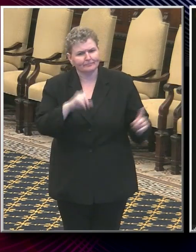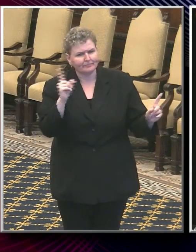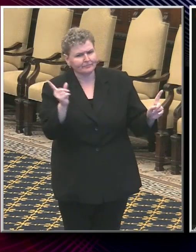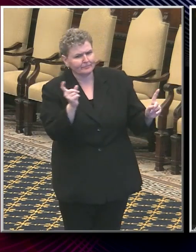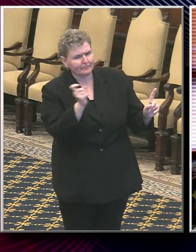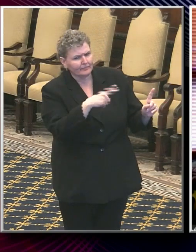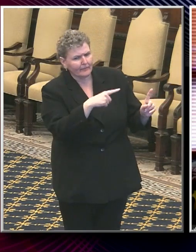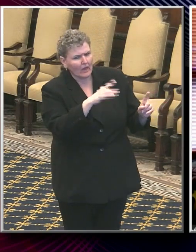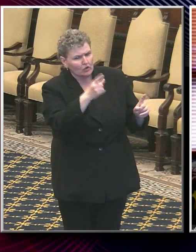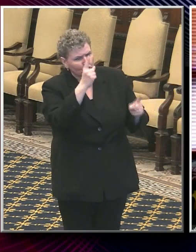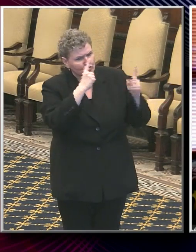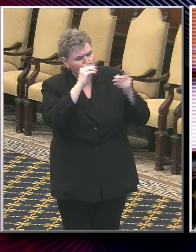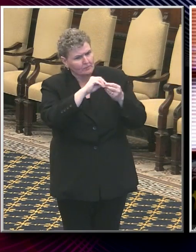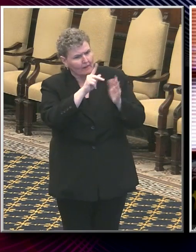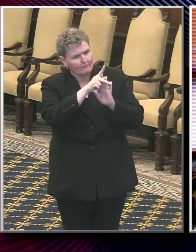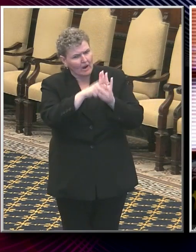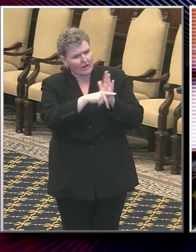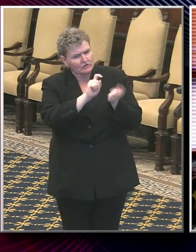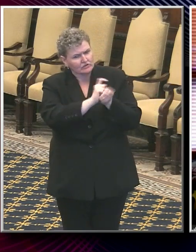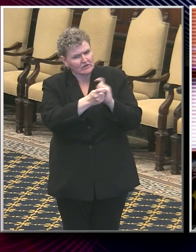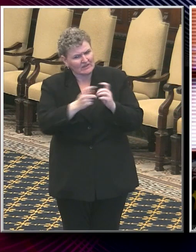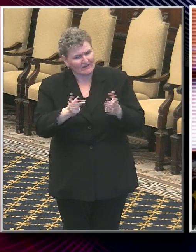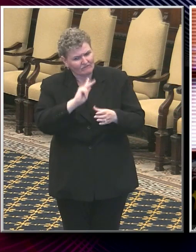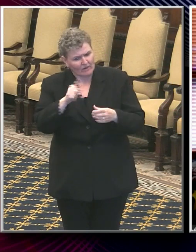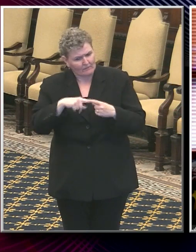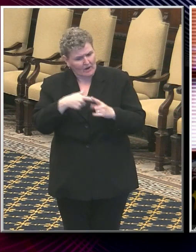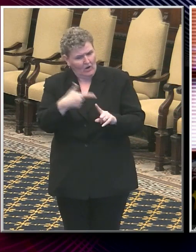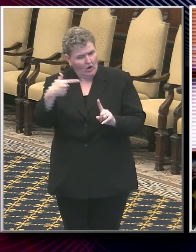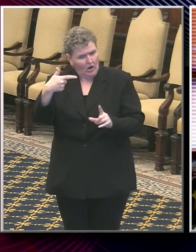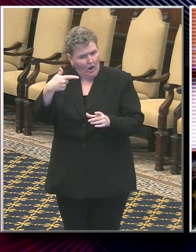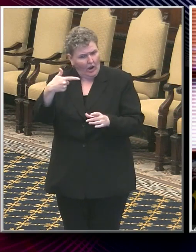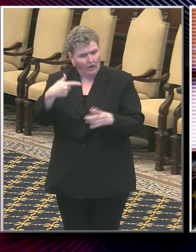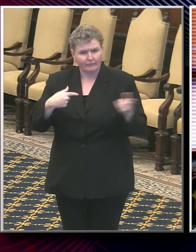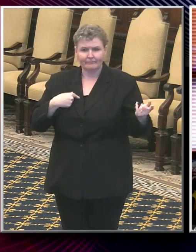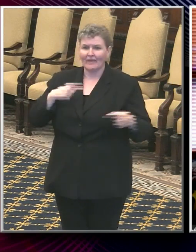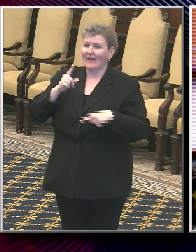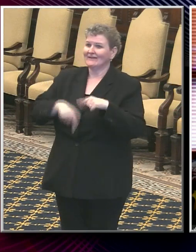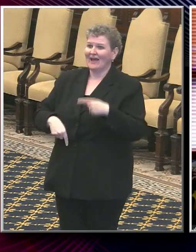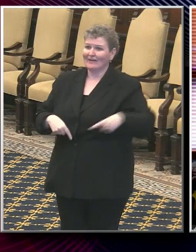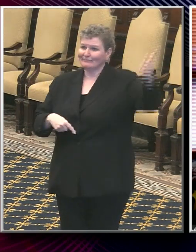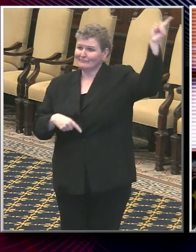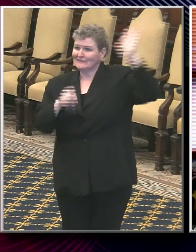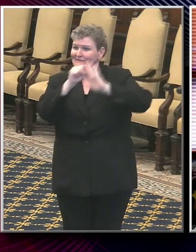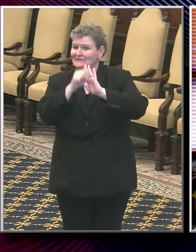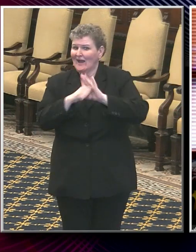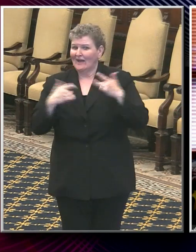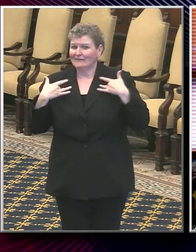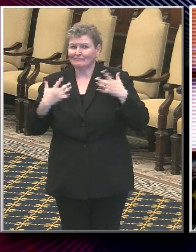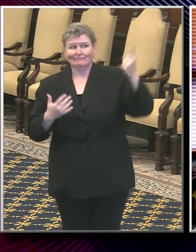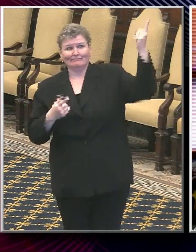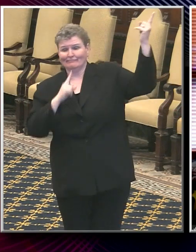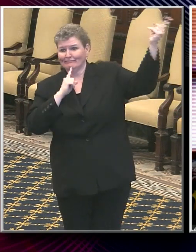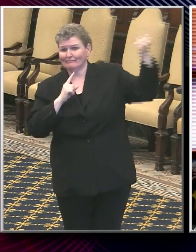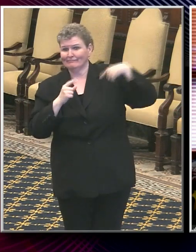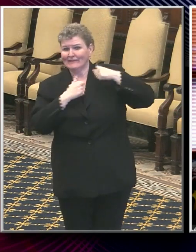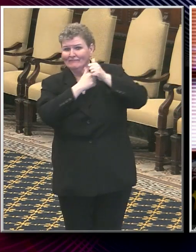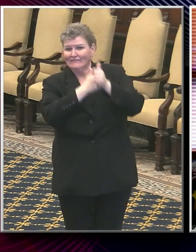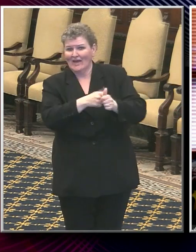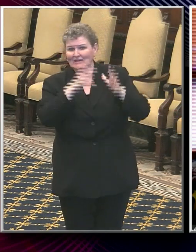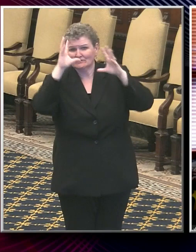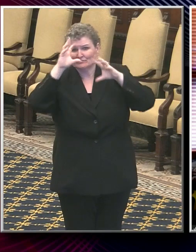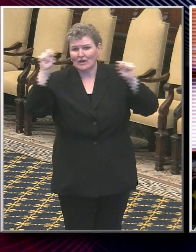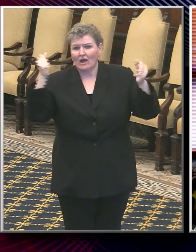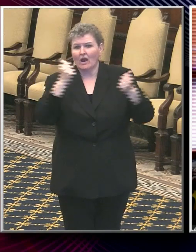guns? We're not able to do that because the state controls the gun laws, and we have a president that loves the Second